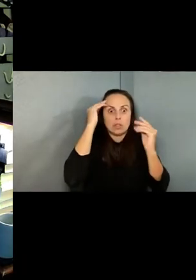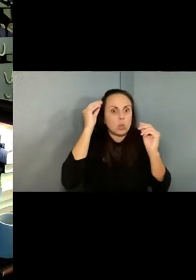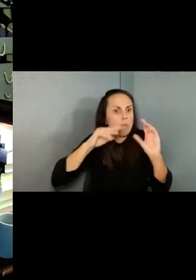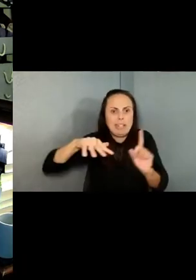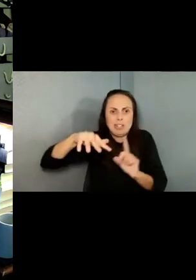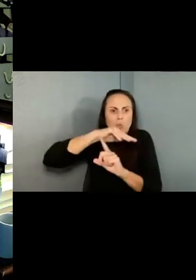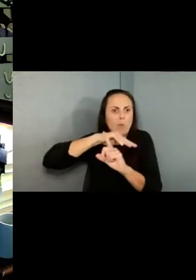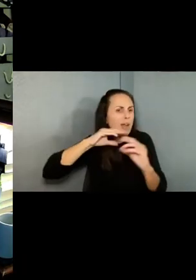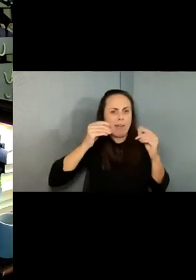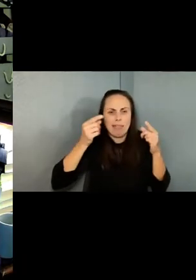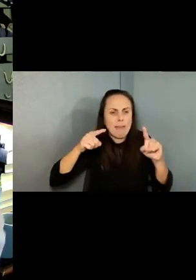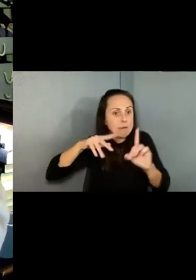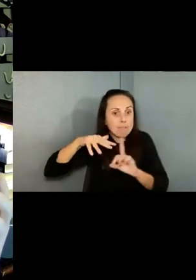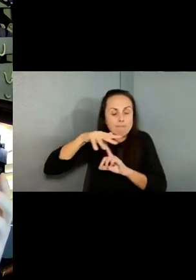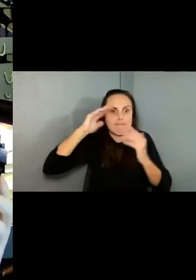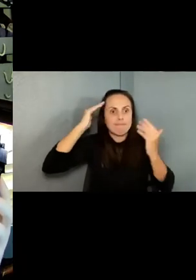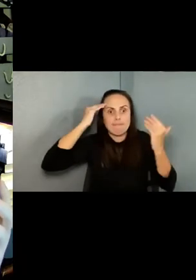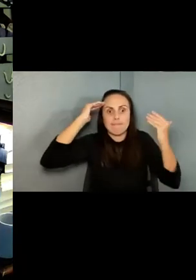happening.